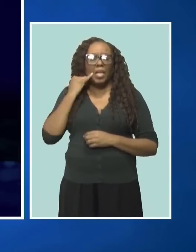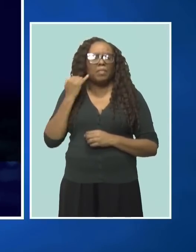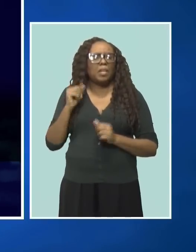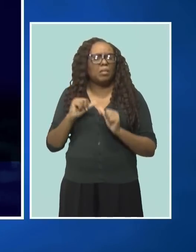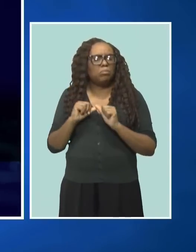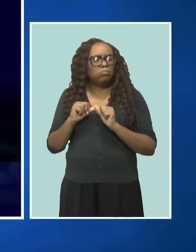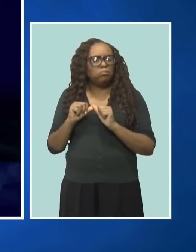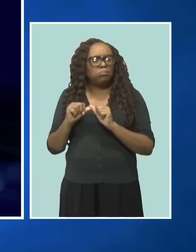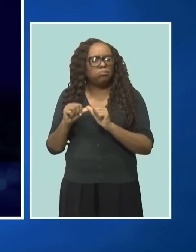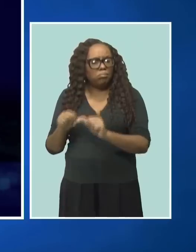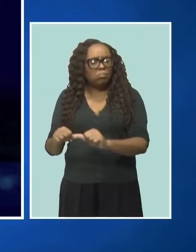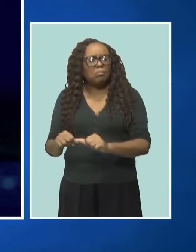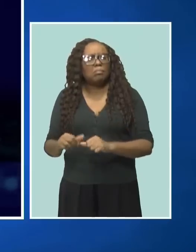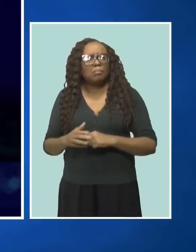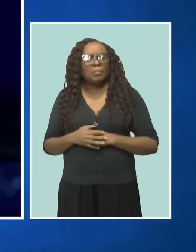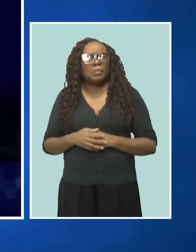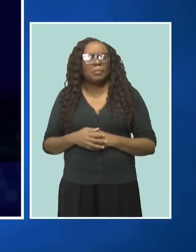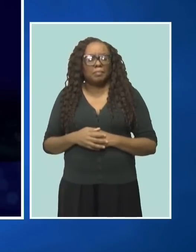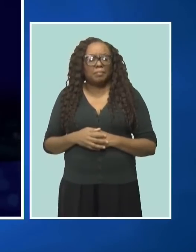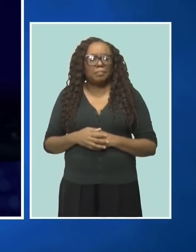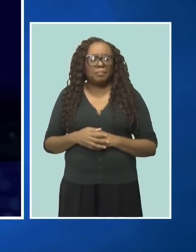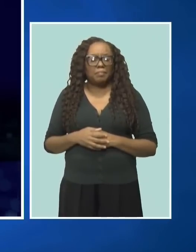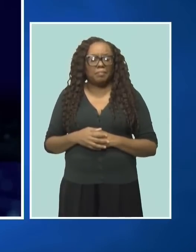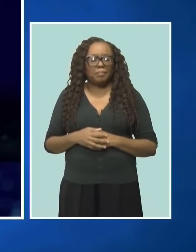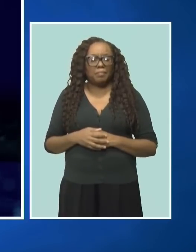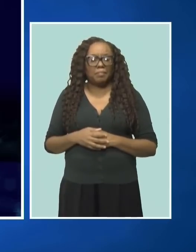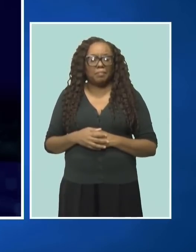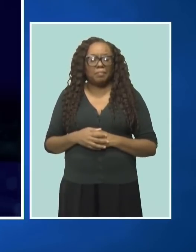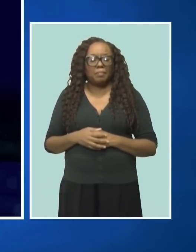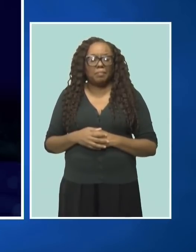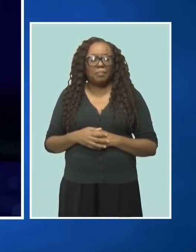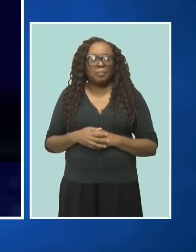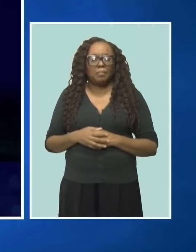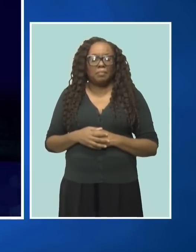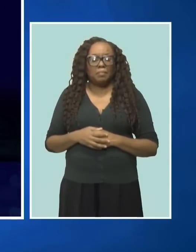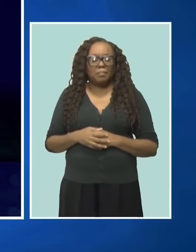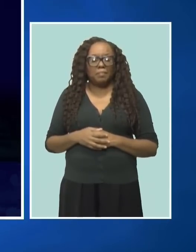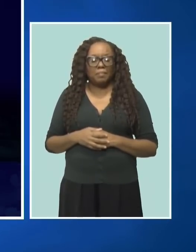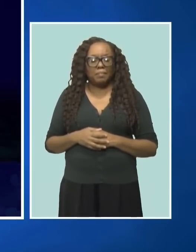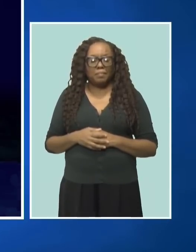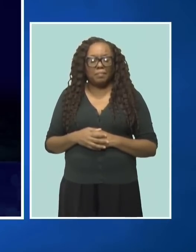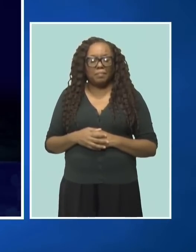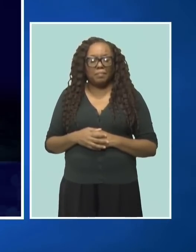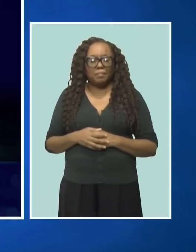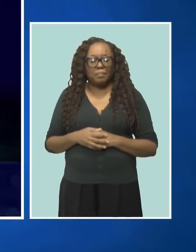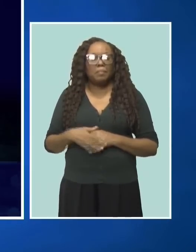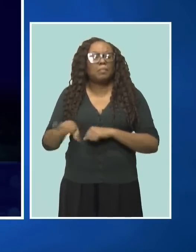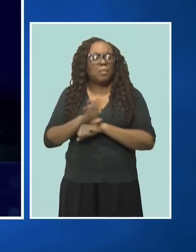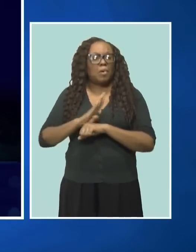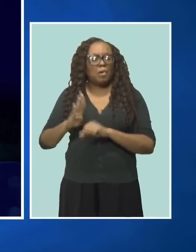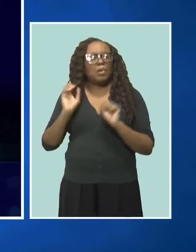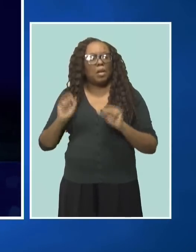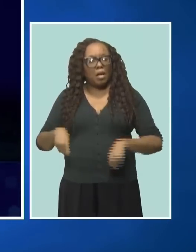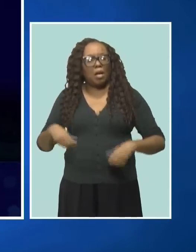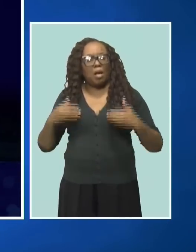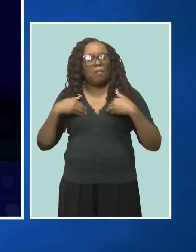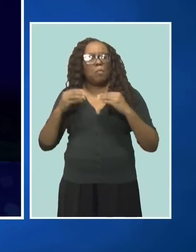direction, then yes, I wouldn't be surprised to see Barbados returning to investment grade and higher.